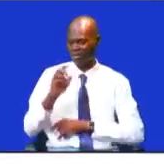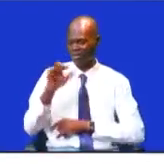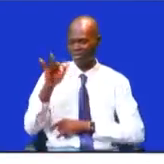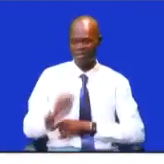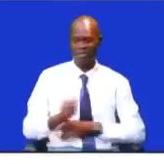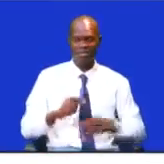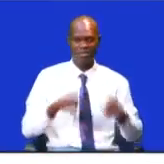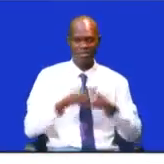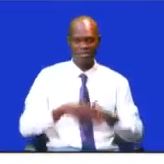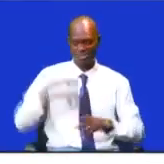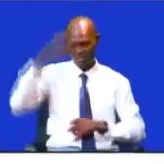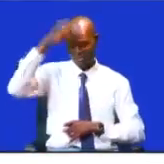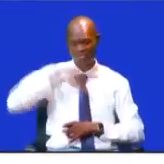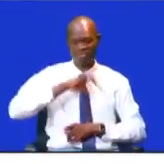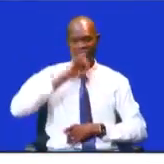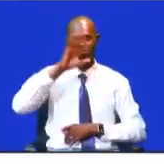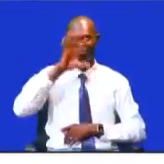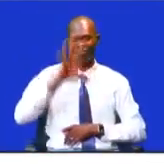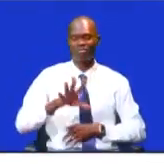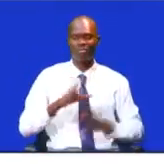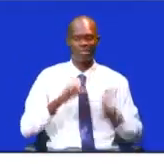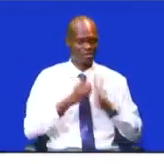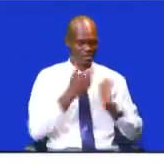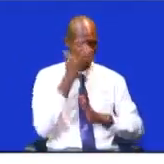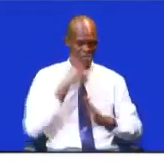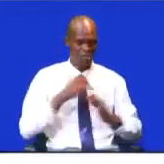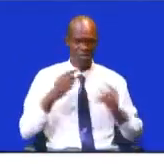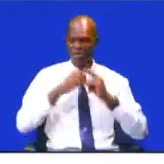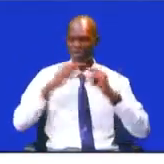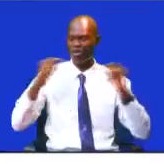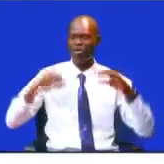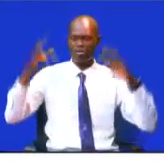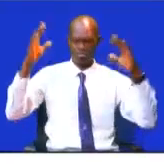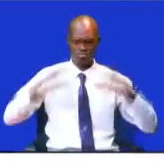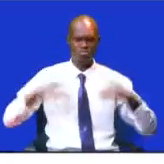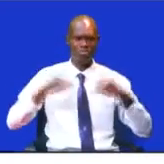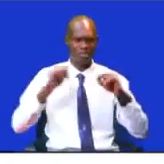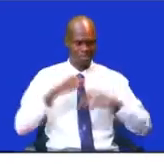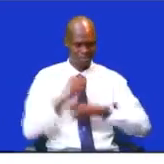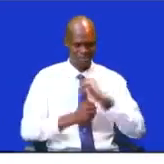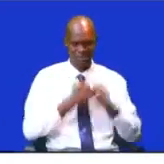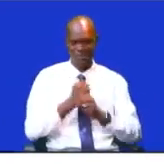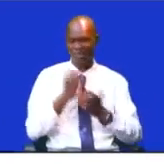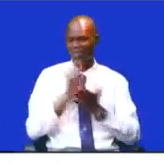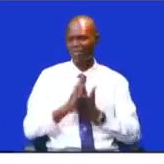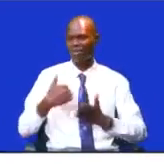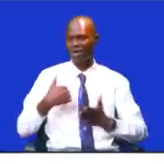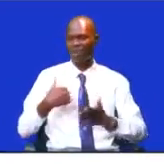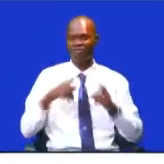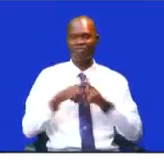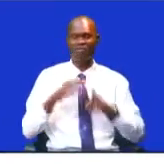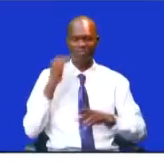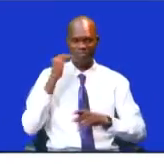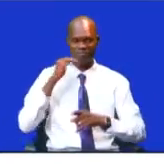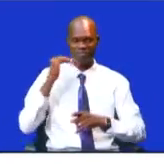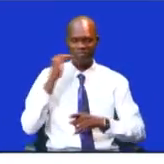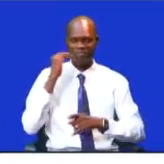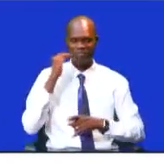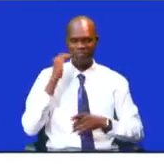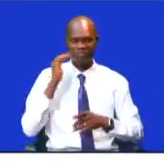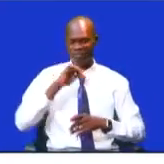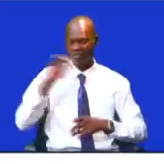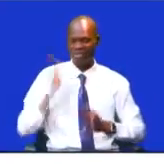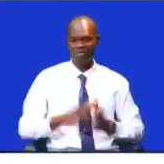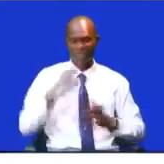pidho sunflower. To mane mono e long rain season manyocho chakre mar higani. Wan kaka Siaya nyocha